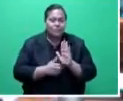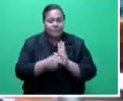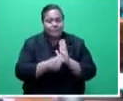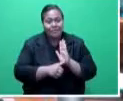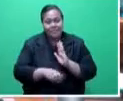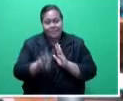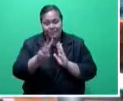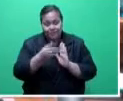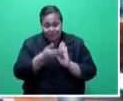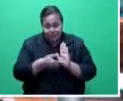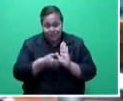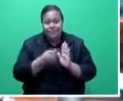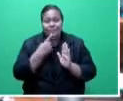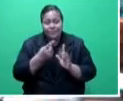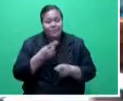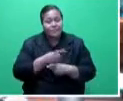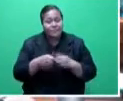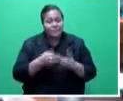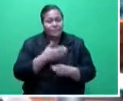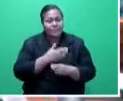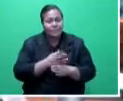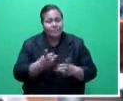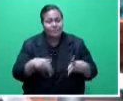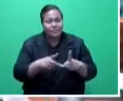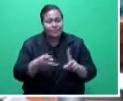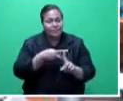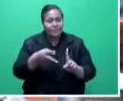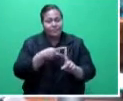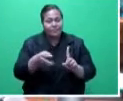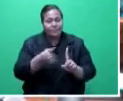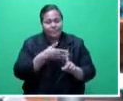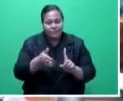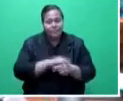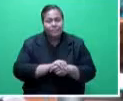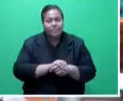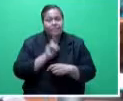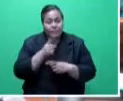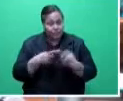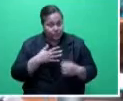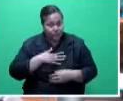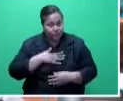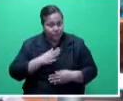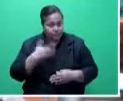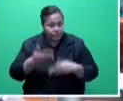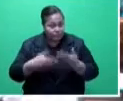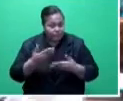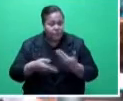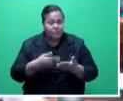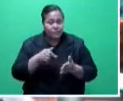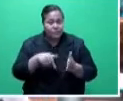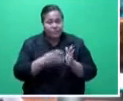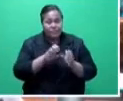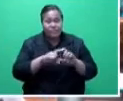out the application of violence and harassment of the workplace. Mr. Speaker, sir, one thing I also wanted to mention about this particular